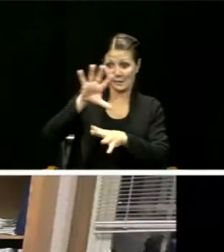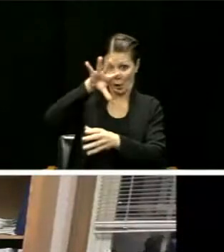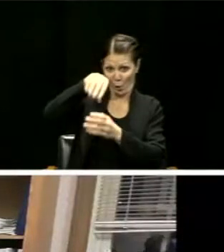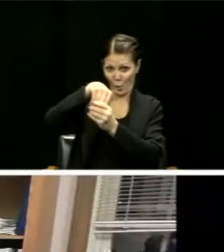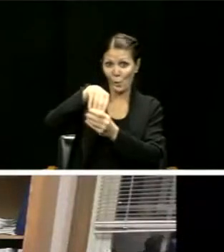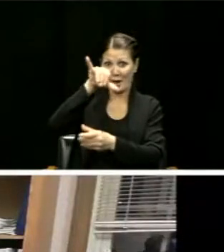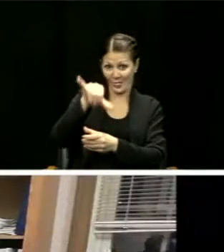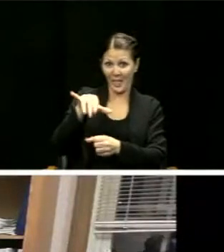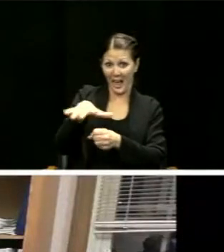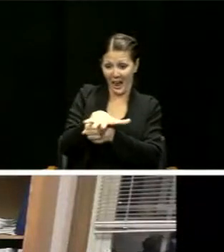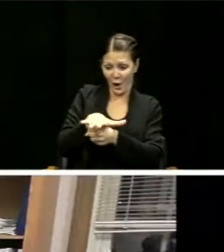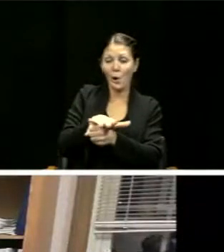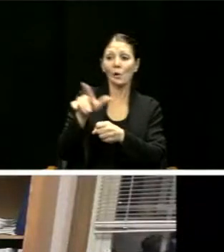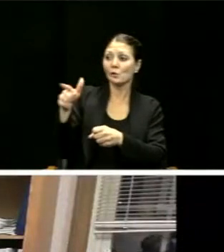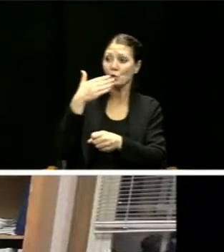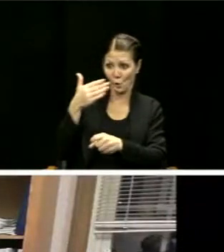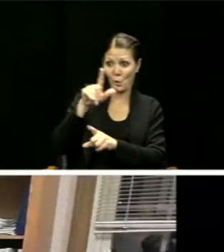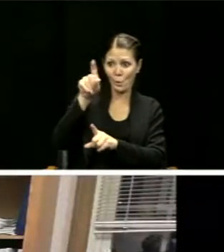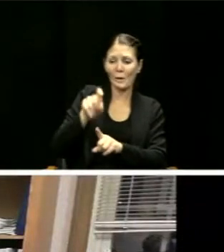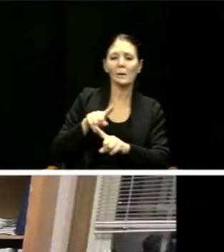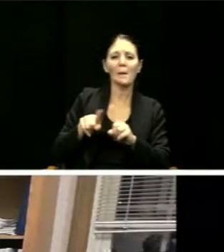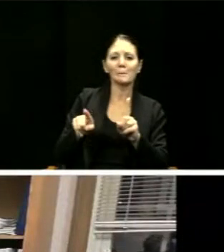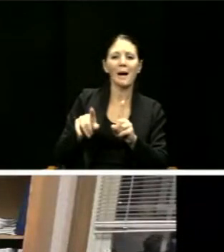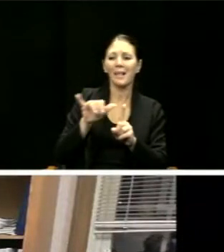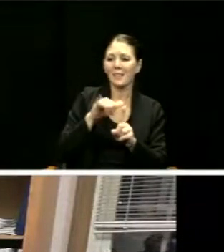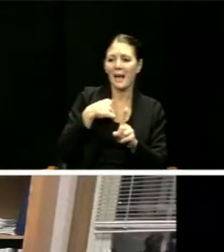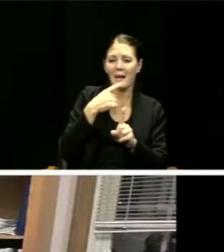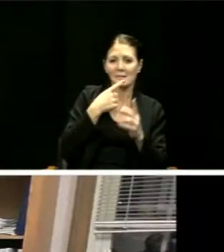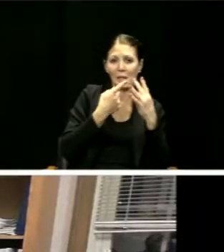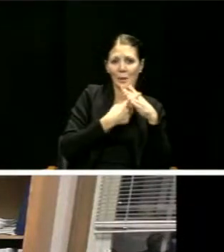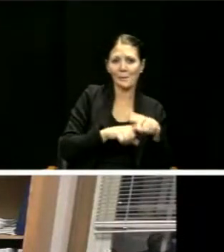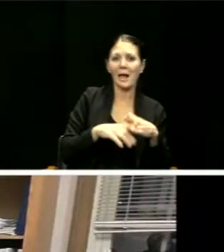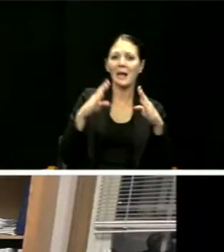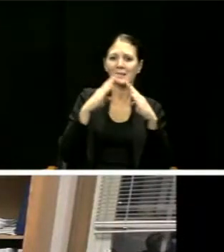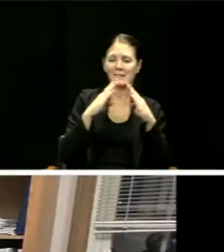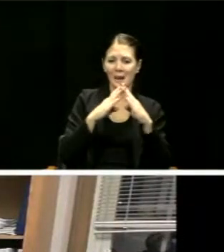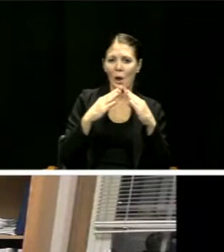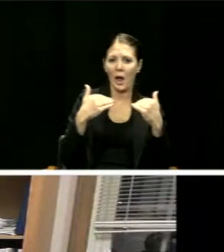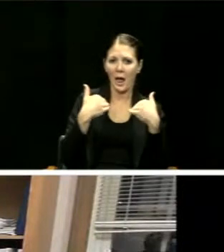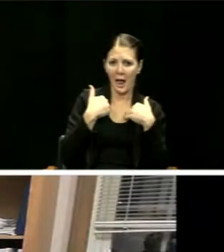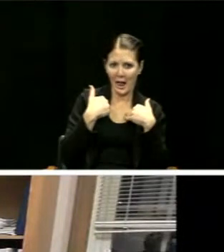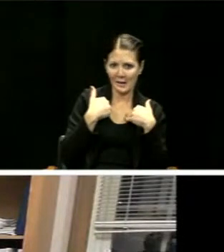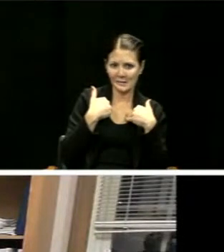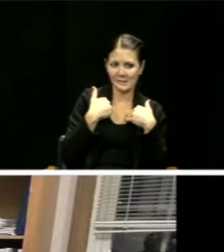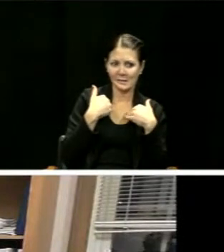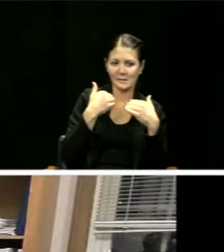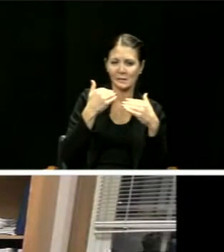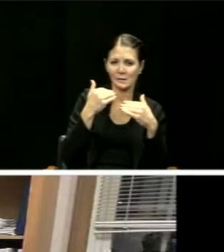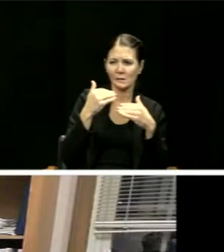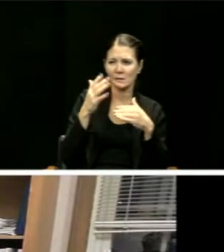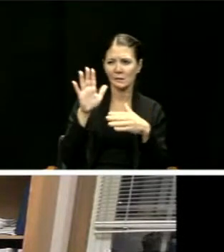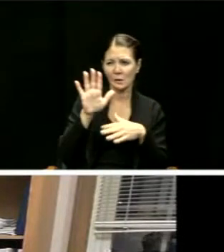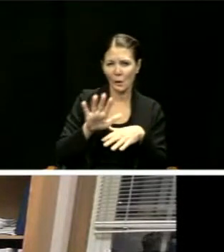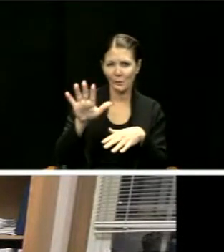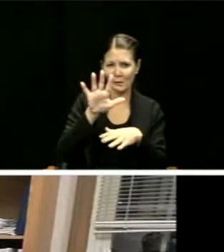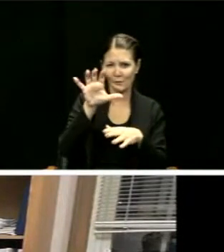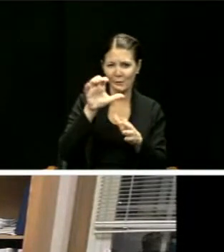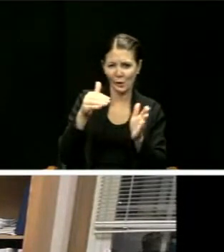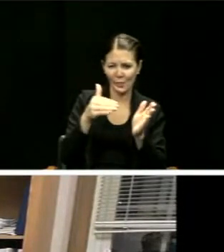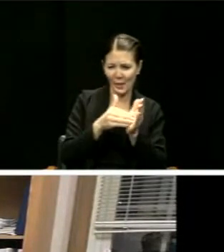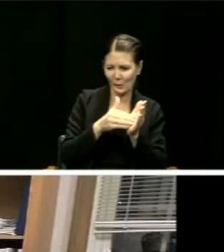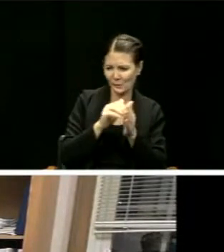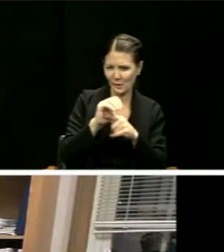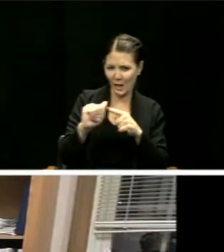valid question. But there are, like I mentioned earlier in the presentation, the town has CIP funding around 500,000 a year.